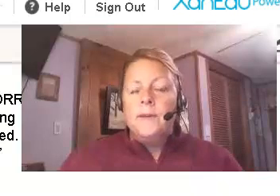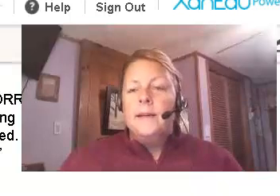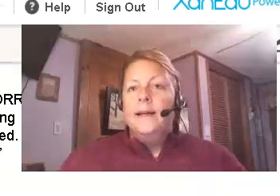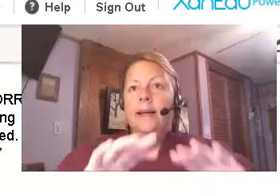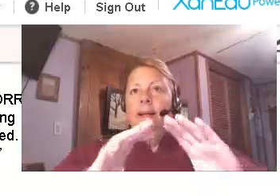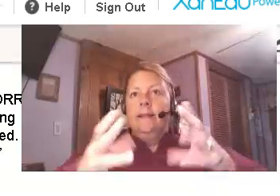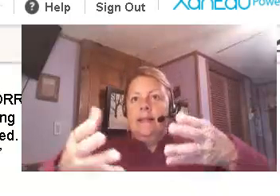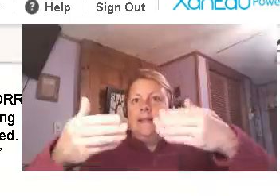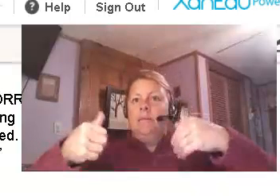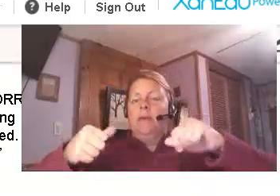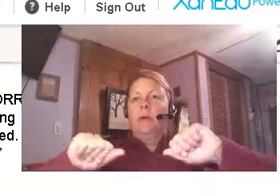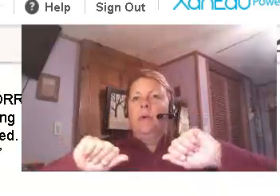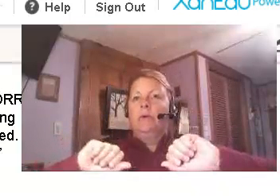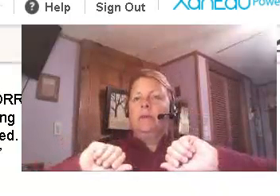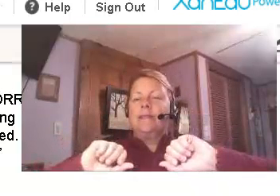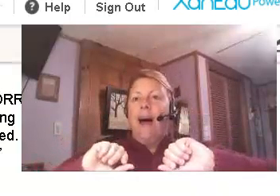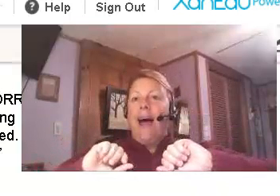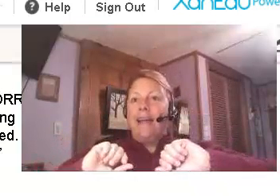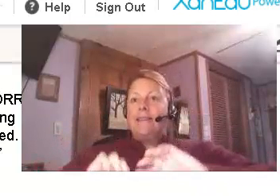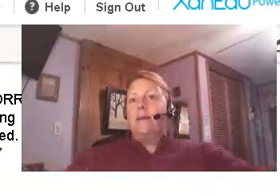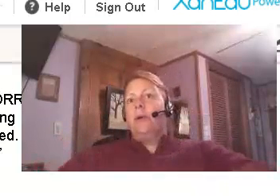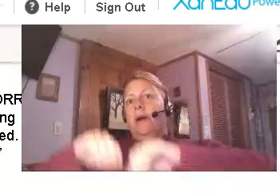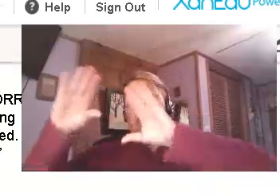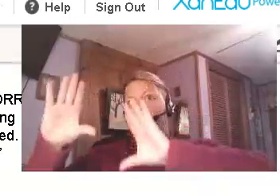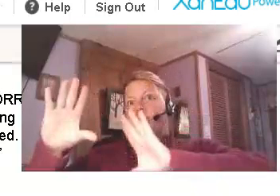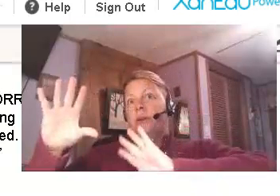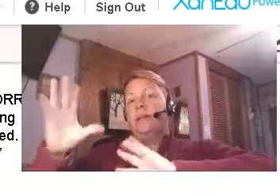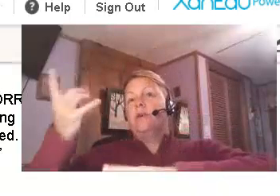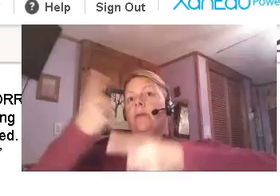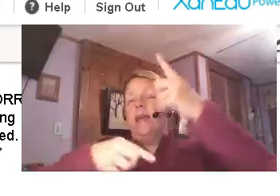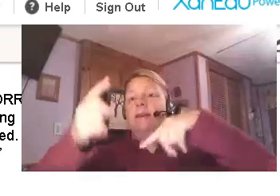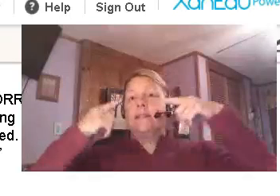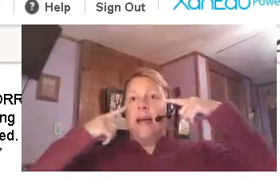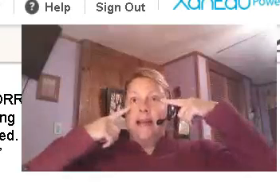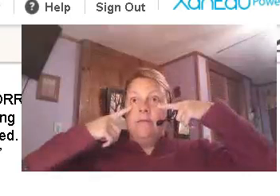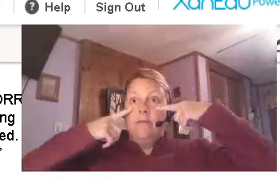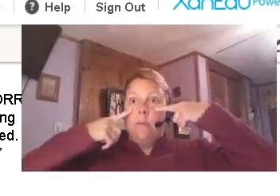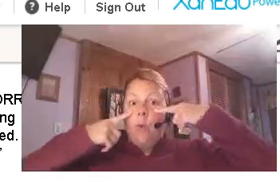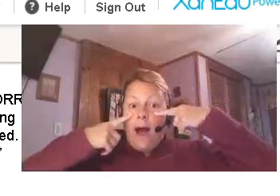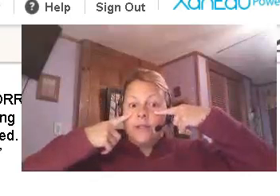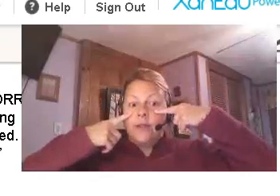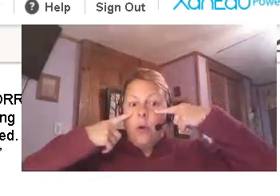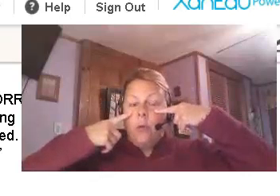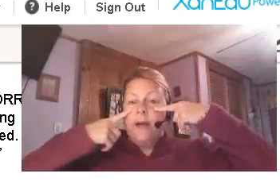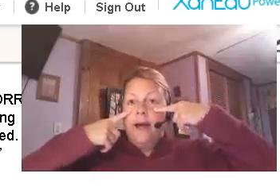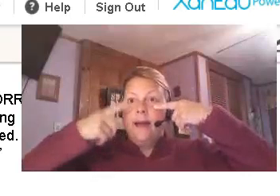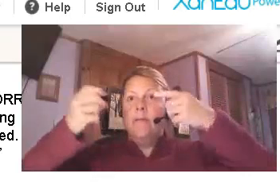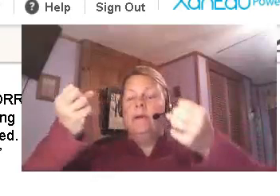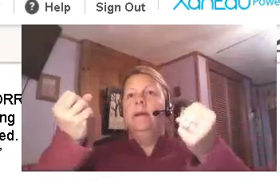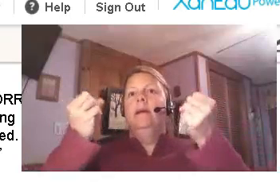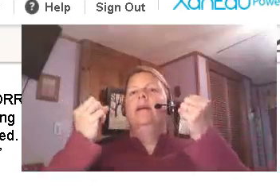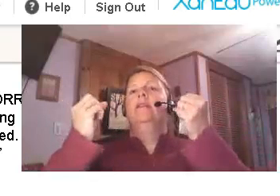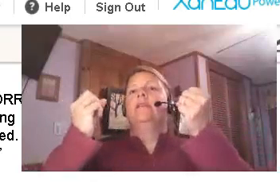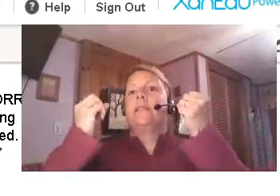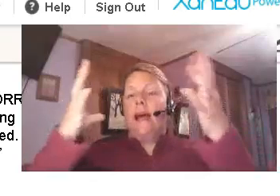up. They send me their Google Slides, and I put it up on the screen so that they can sign and watch the whole